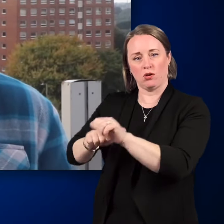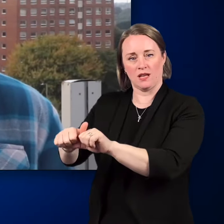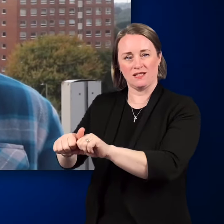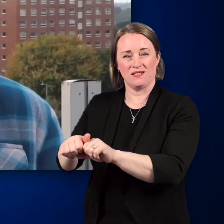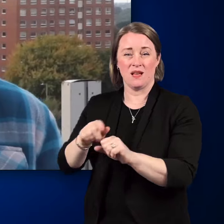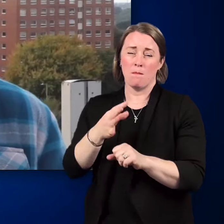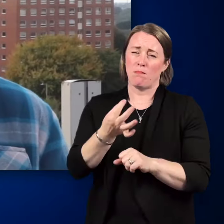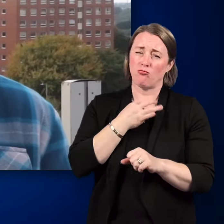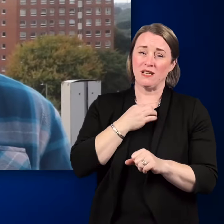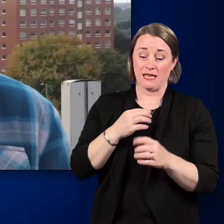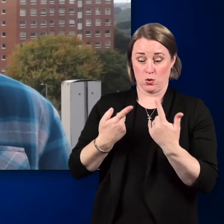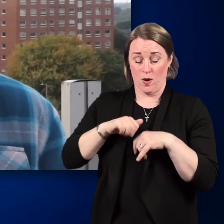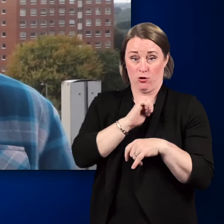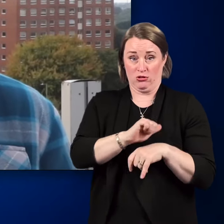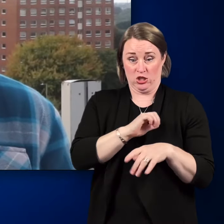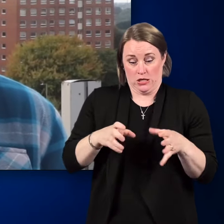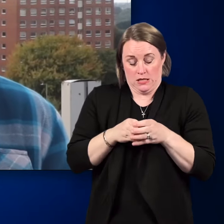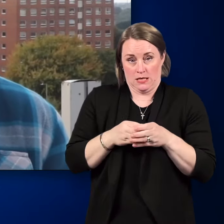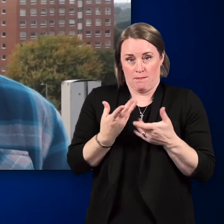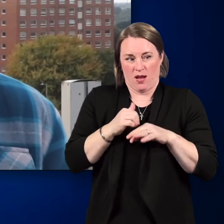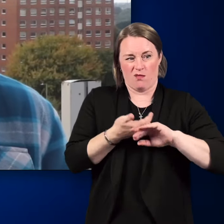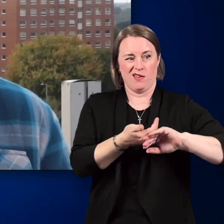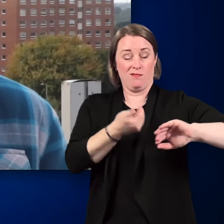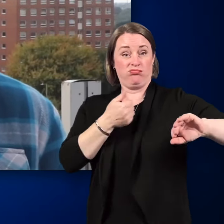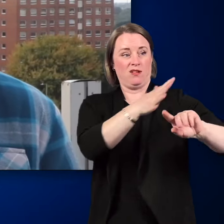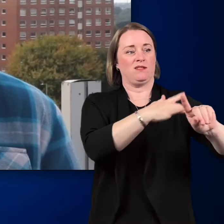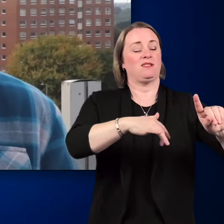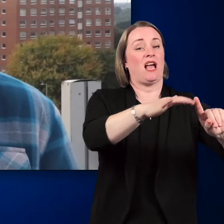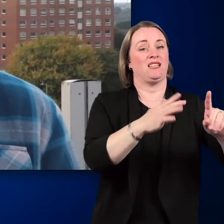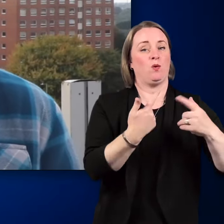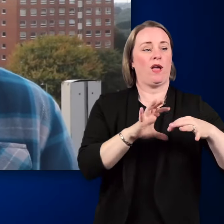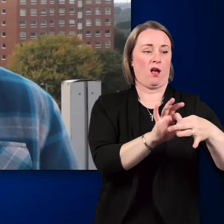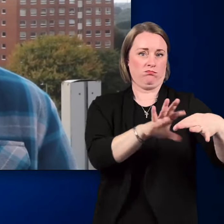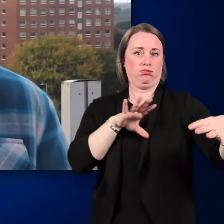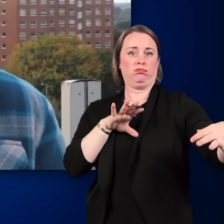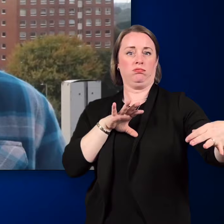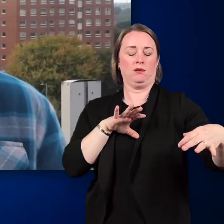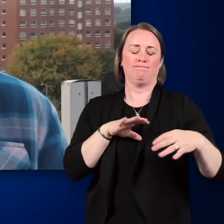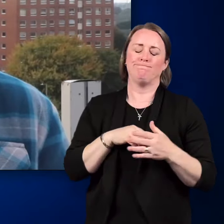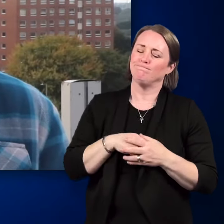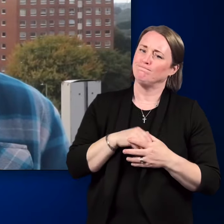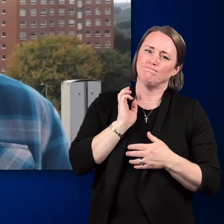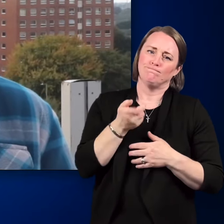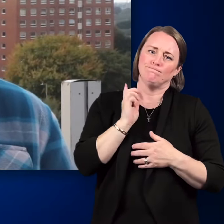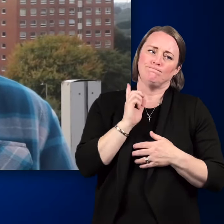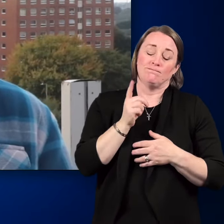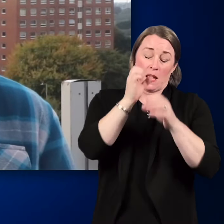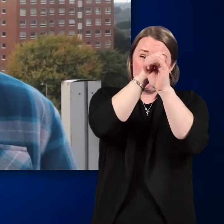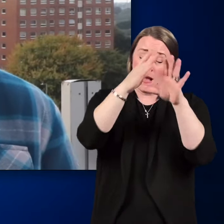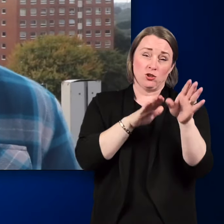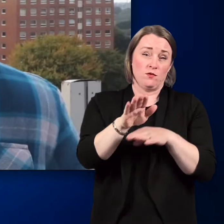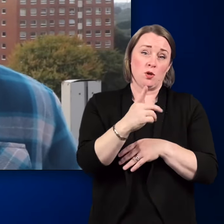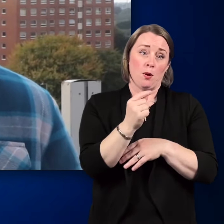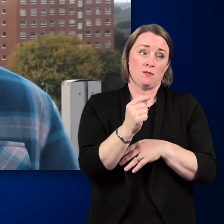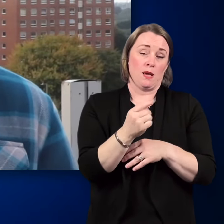might become unengaged and irrelevant. And heaven forbid that we wouldn't have support